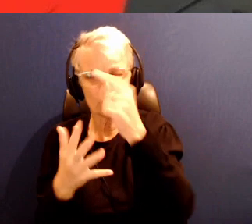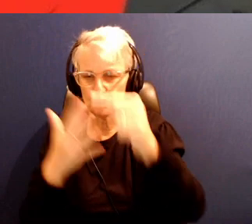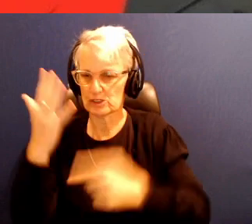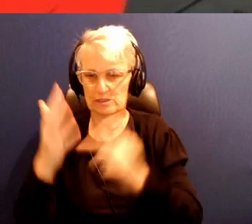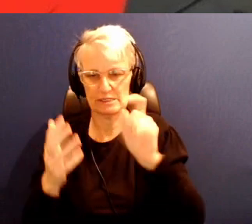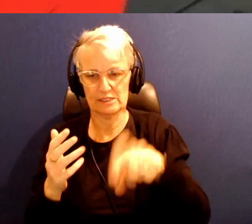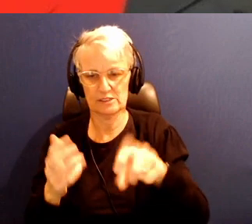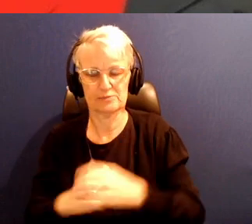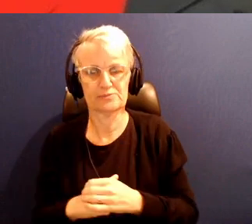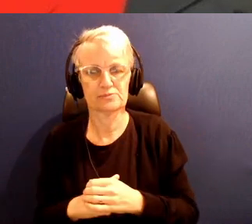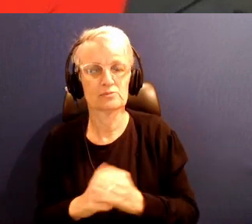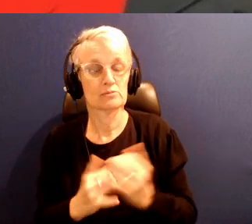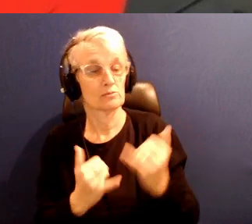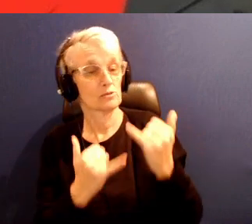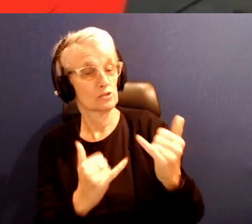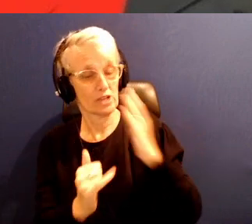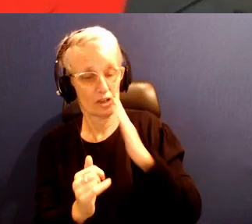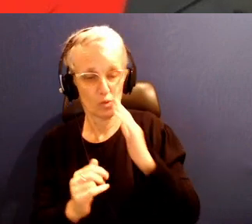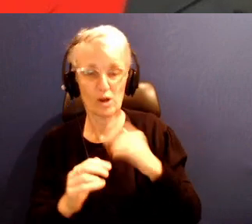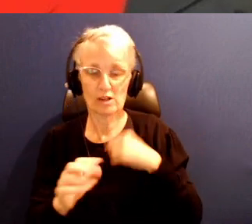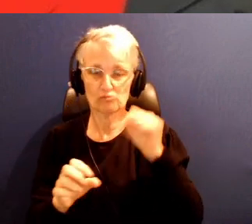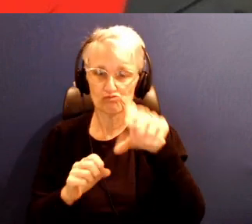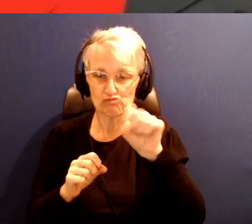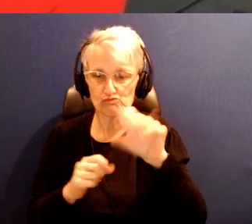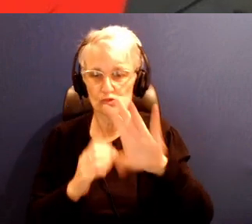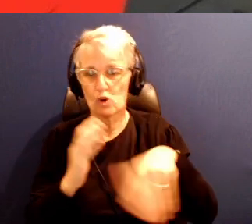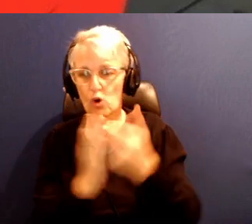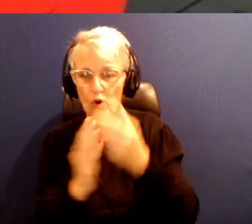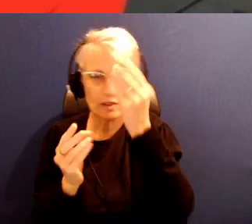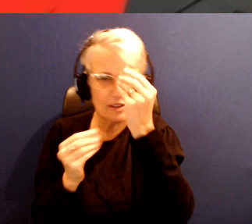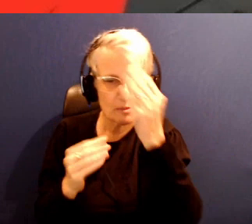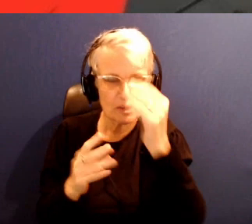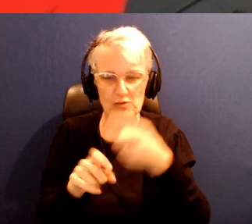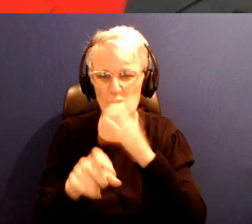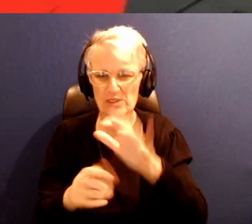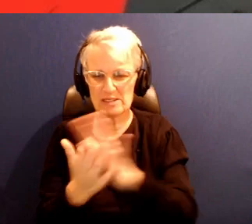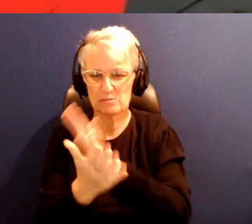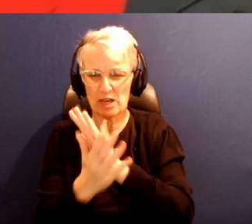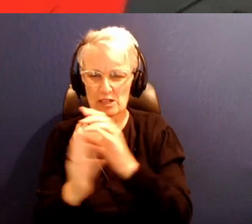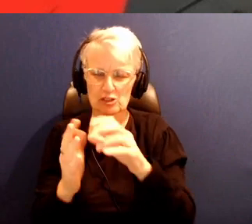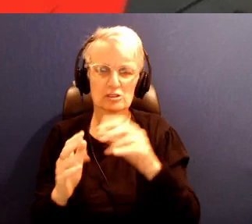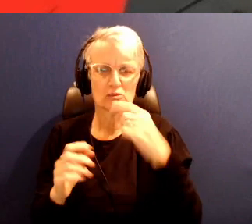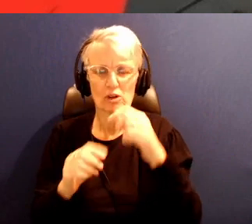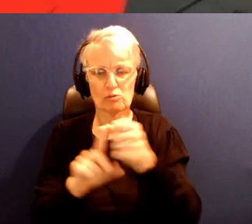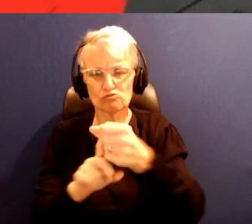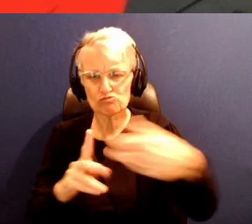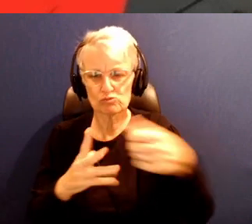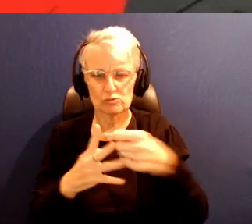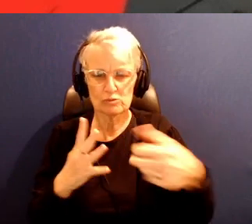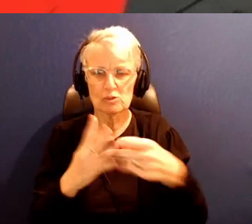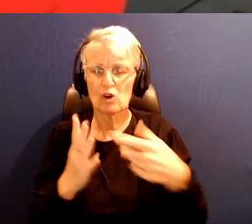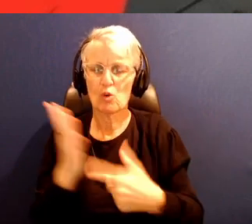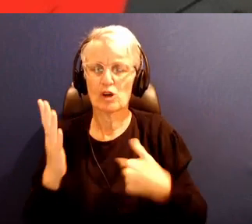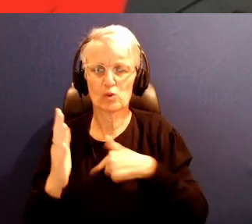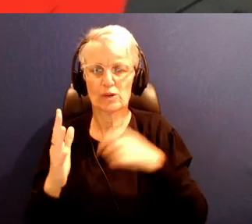need. Today, we are going to review the information listed on the call page by giving you a little more context on